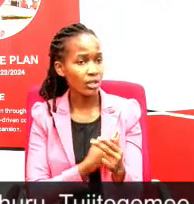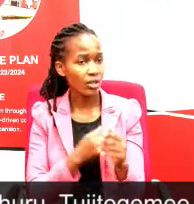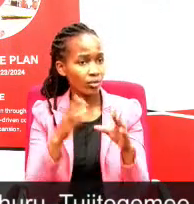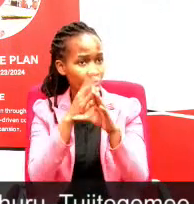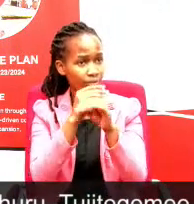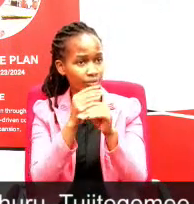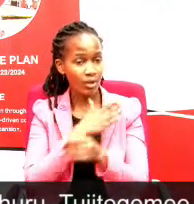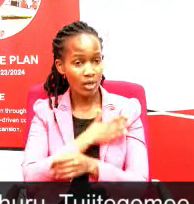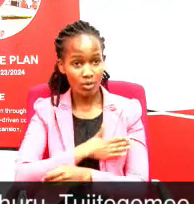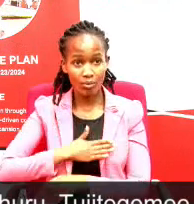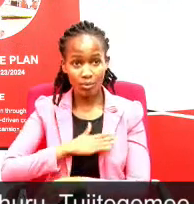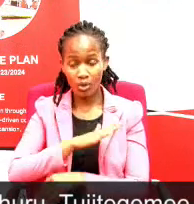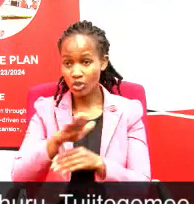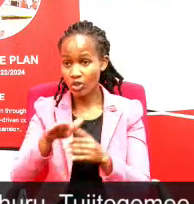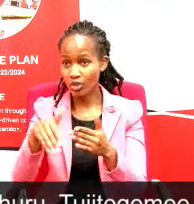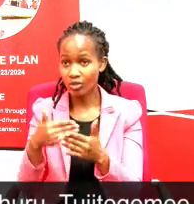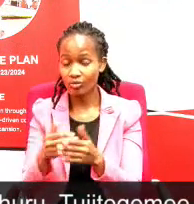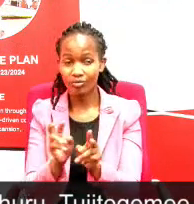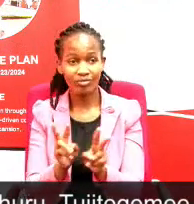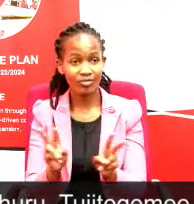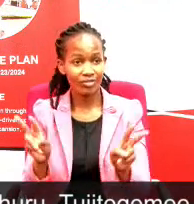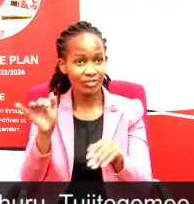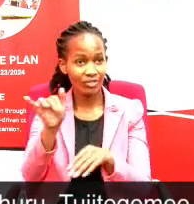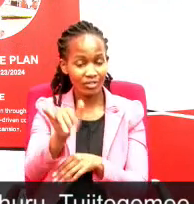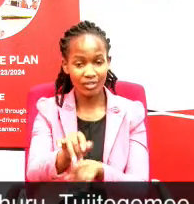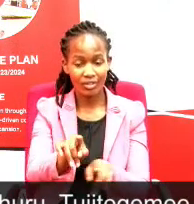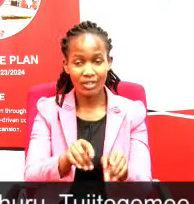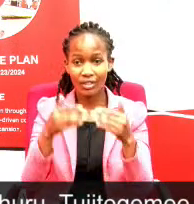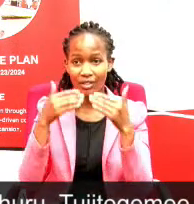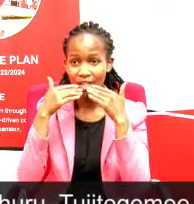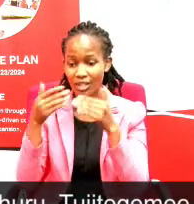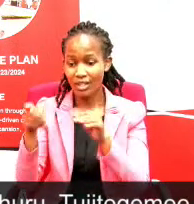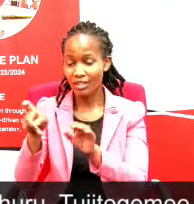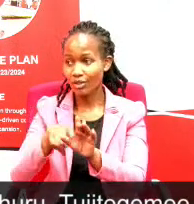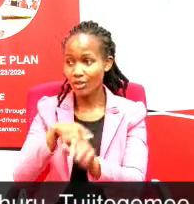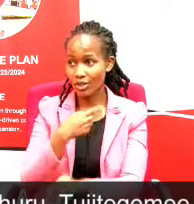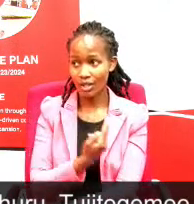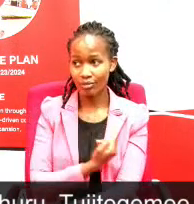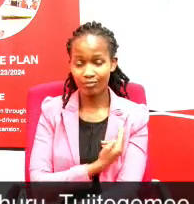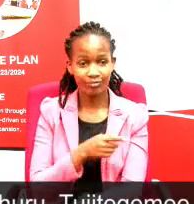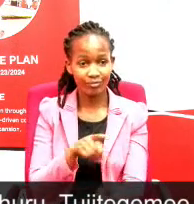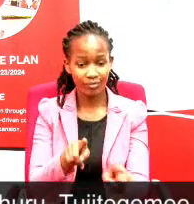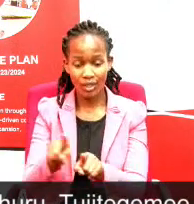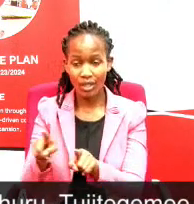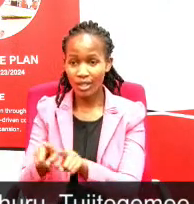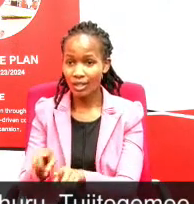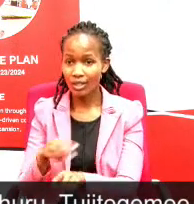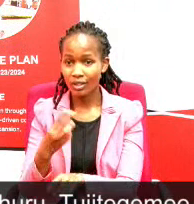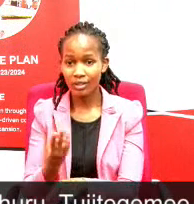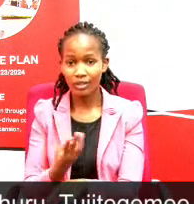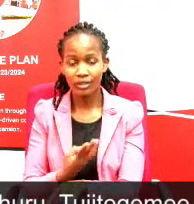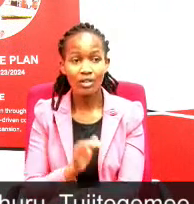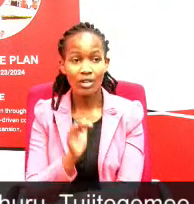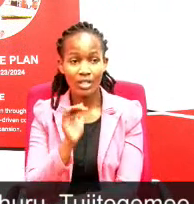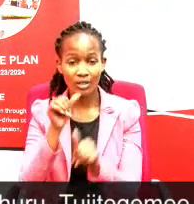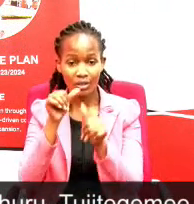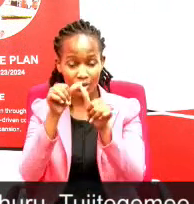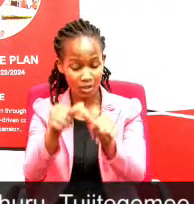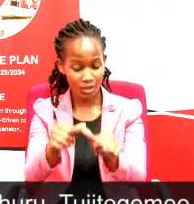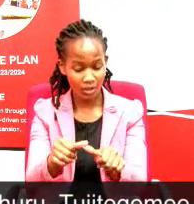we appreciate you, we value you, and we thank you for joining. We ask you to continue